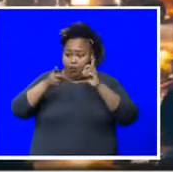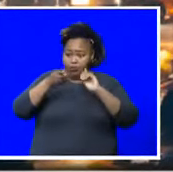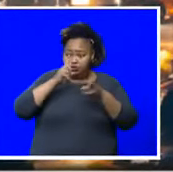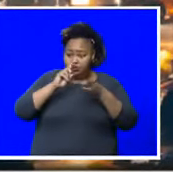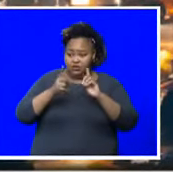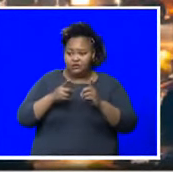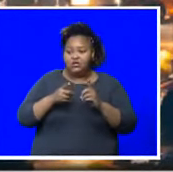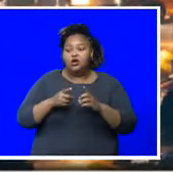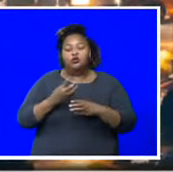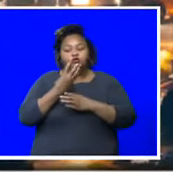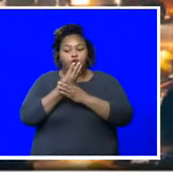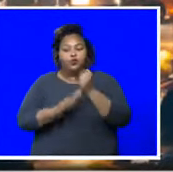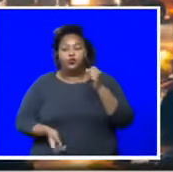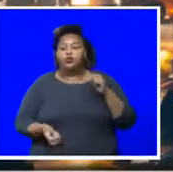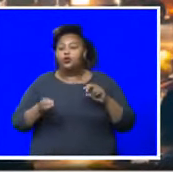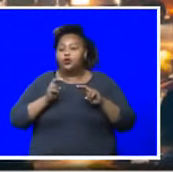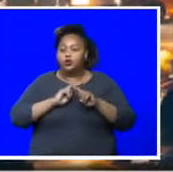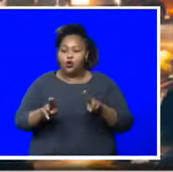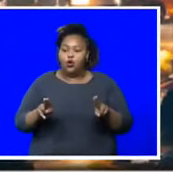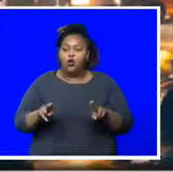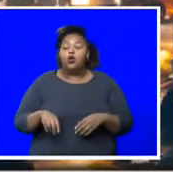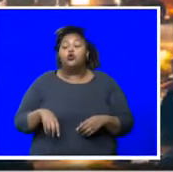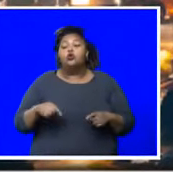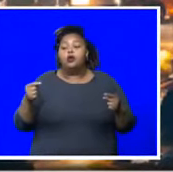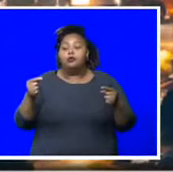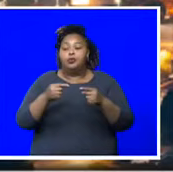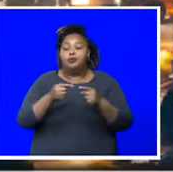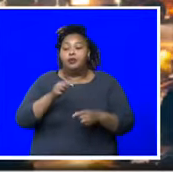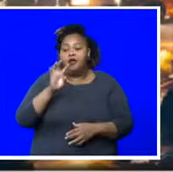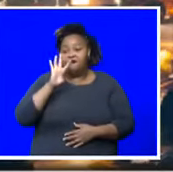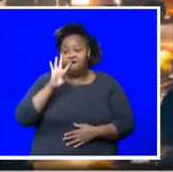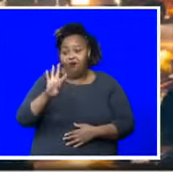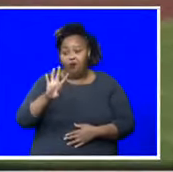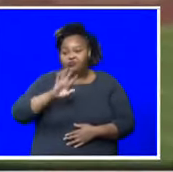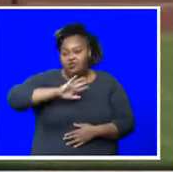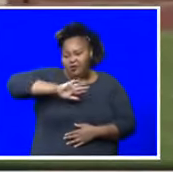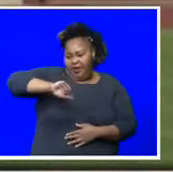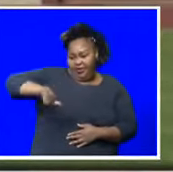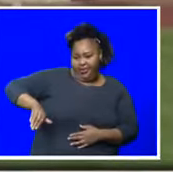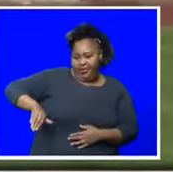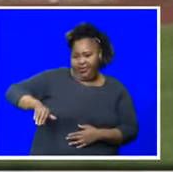midlalo lemine lebese yisele kuyoke indzebe ye MTN Premier League.